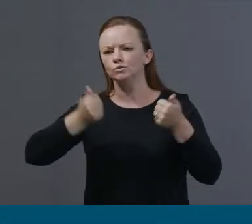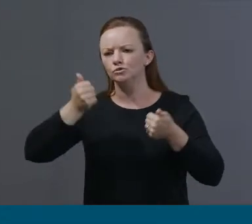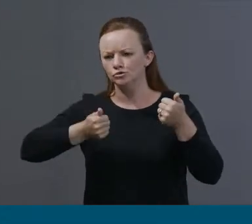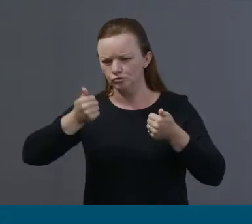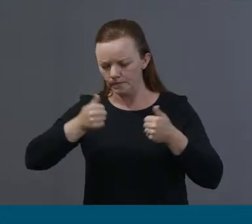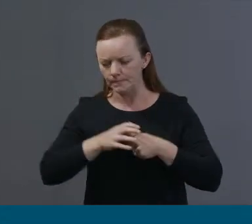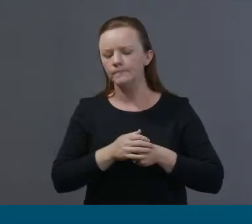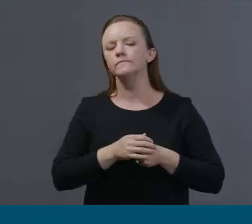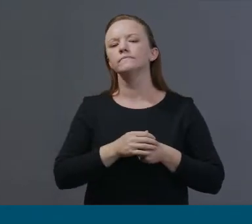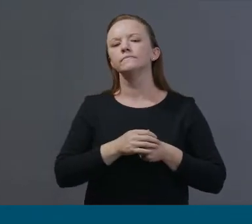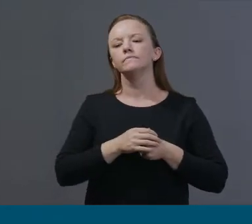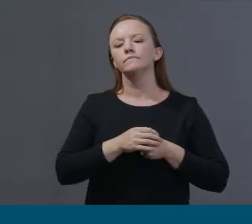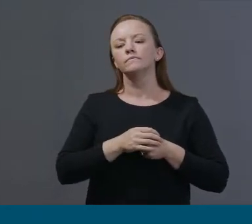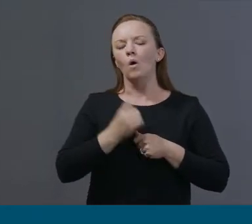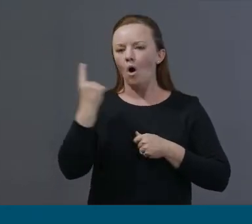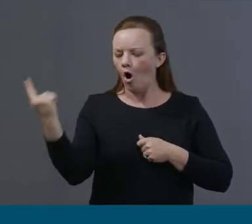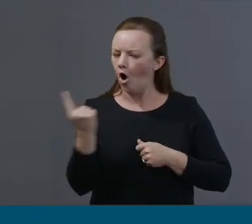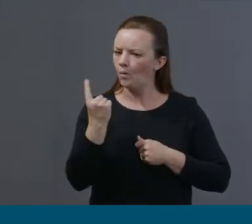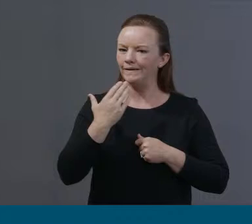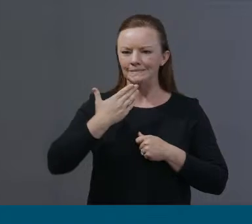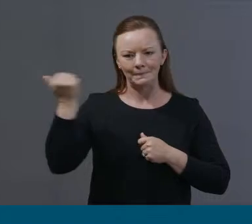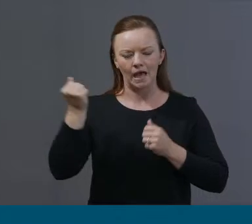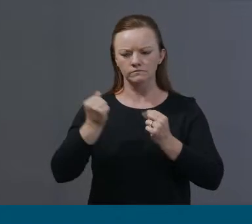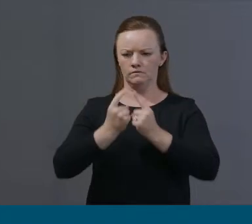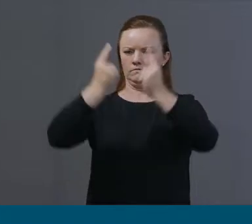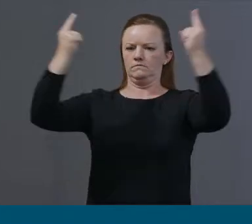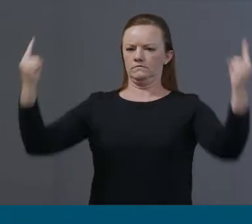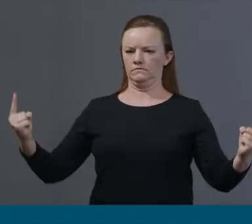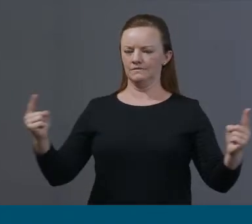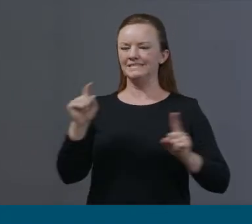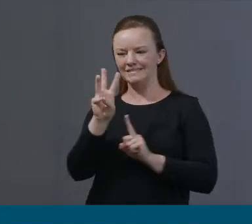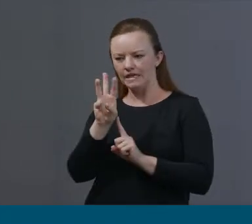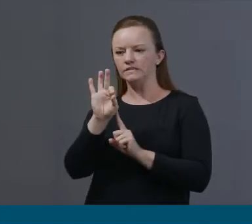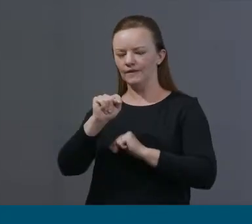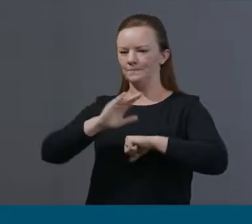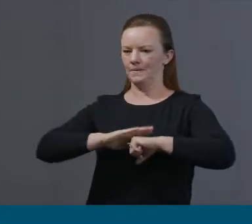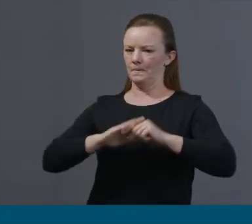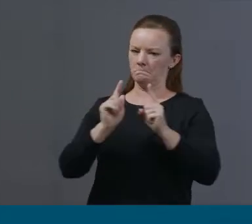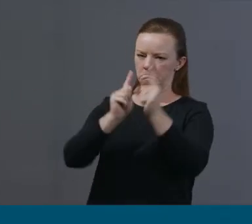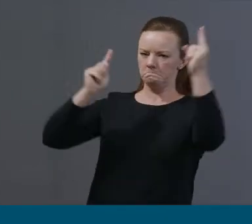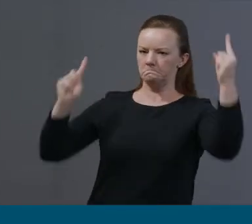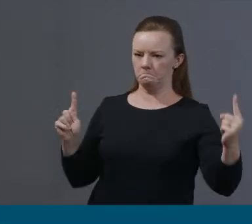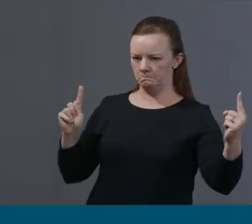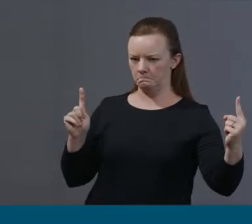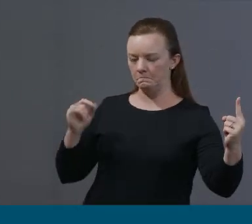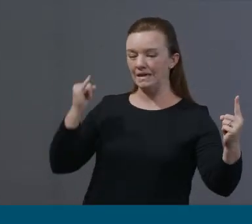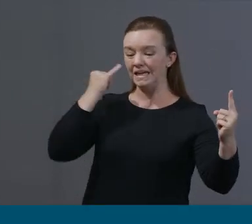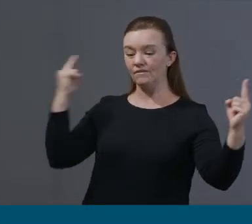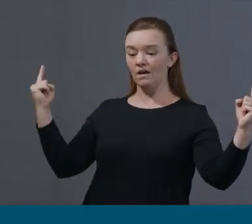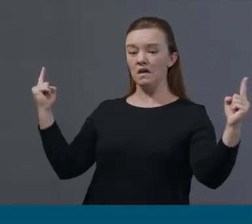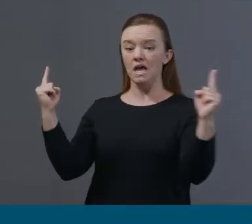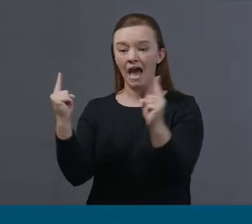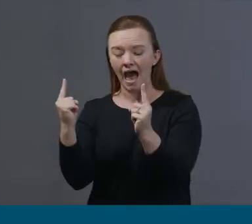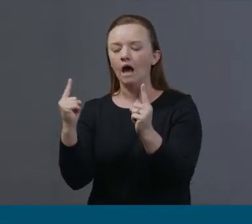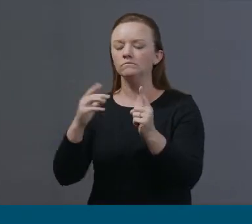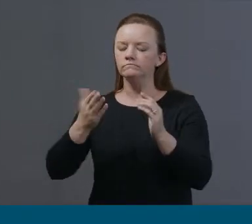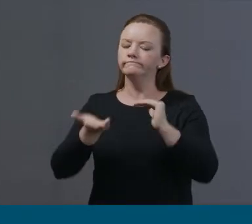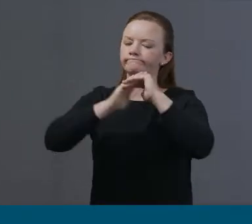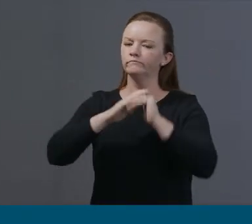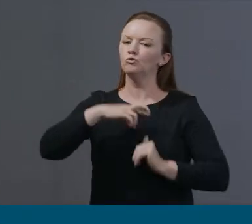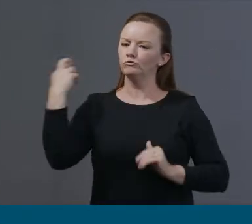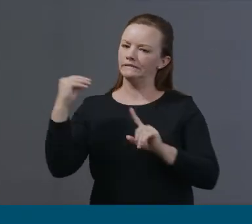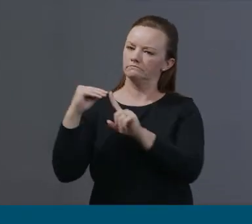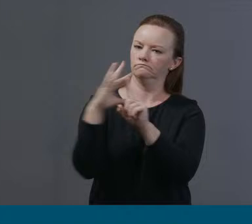other individuals. The closer you are to people who may be infected, the greater your risk of getting